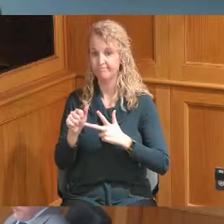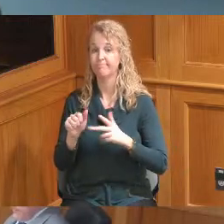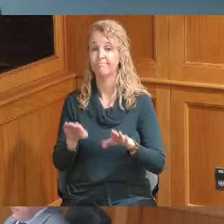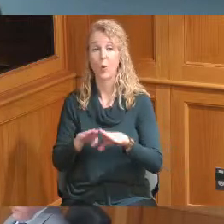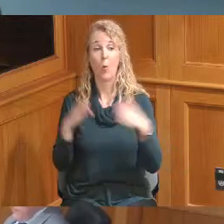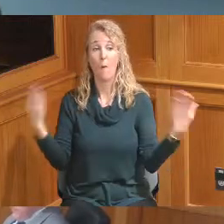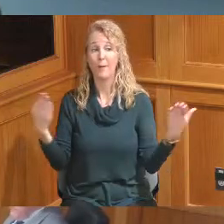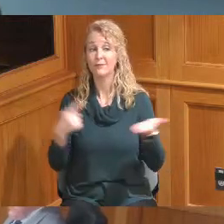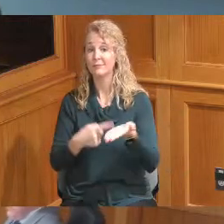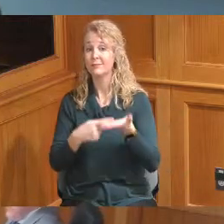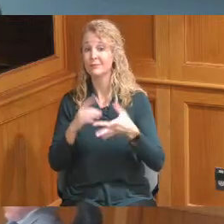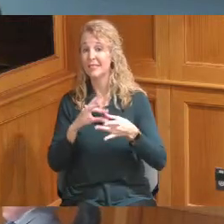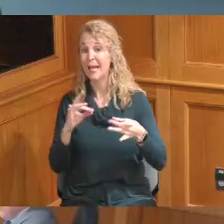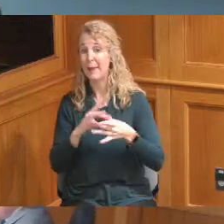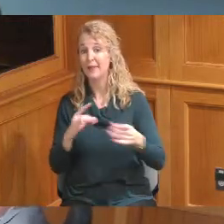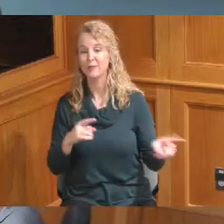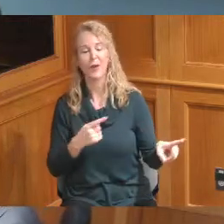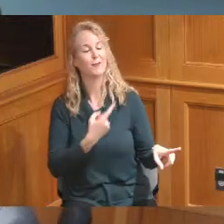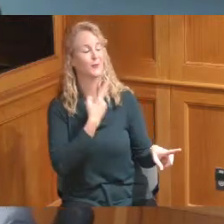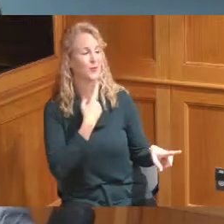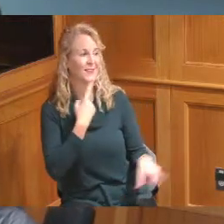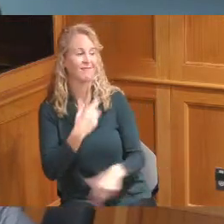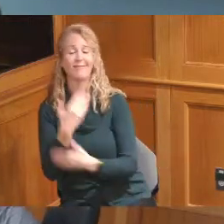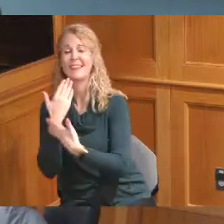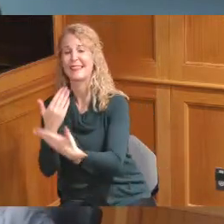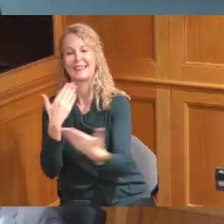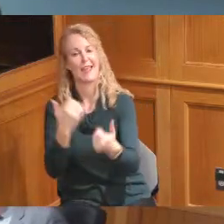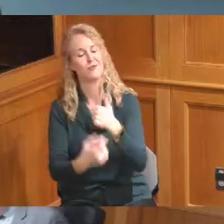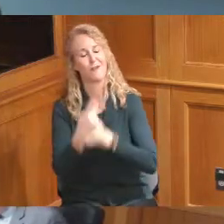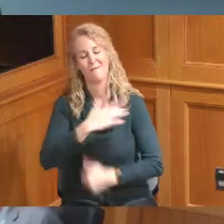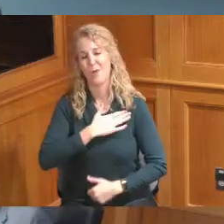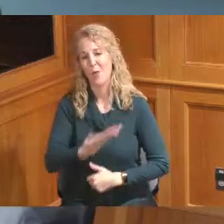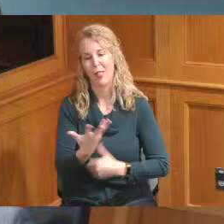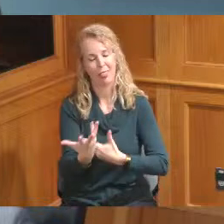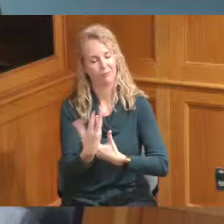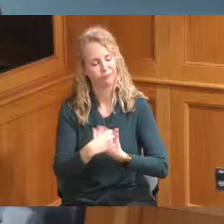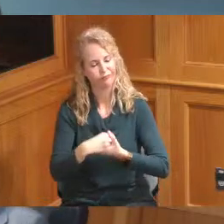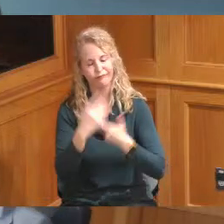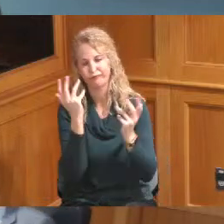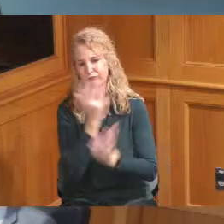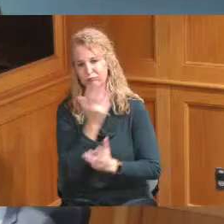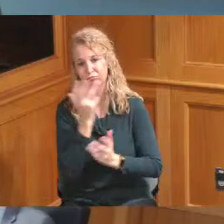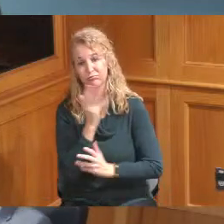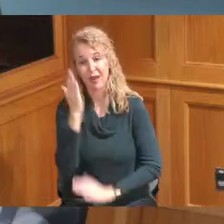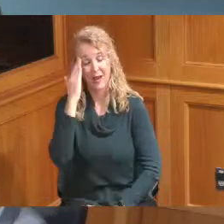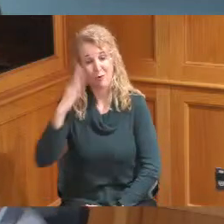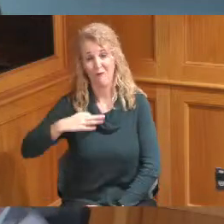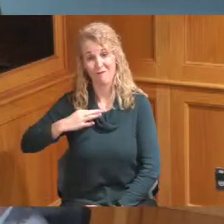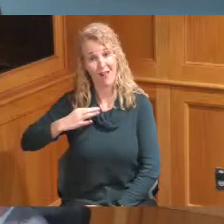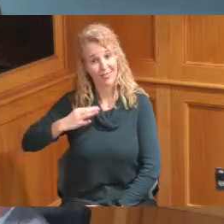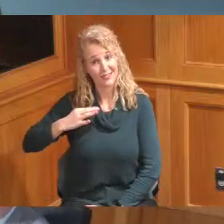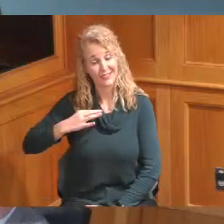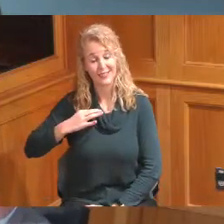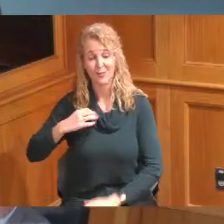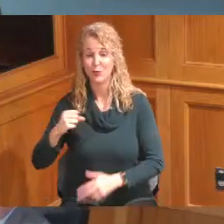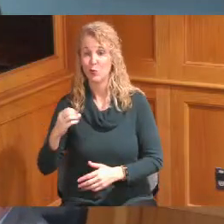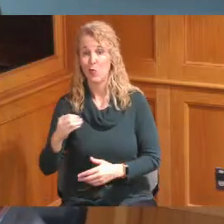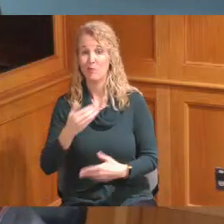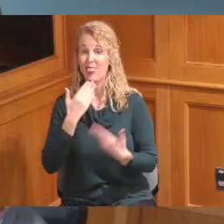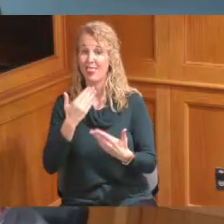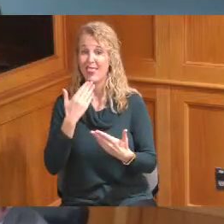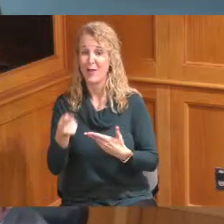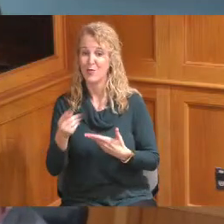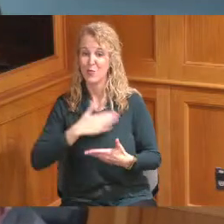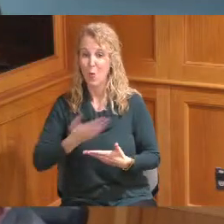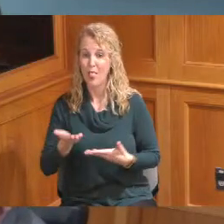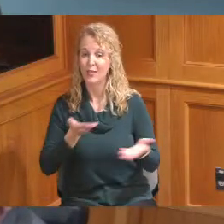it up. Vice President Drew. As you said, just a big thank you to all those that are willing to participate in this way and volunteer to serve on these boards.